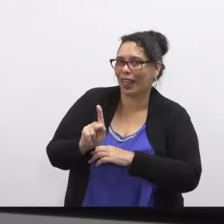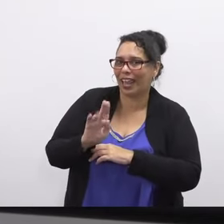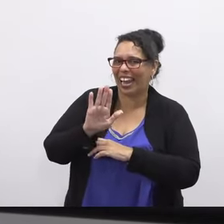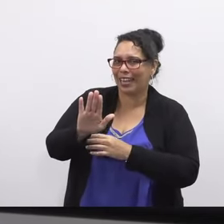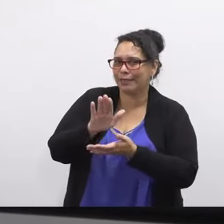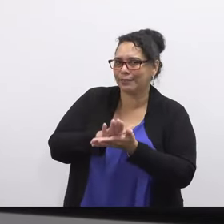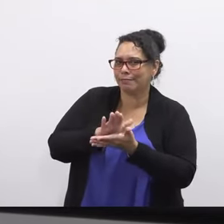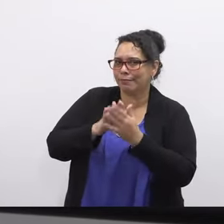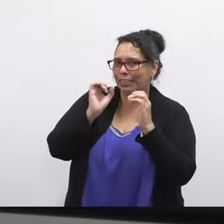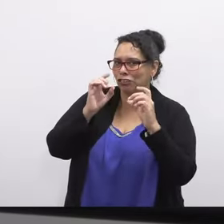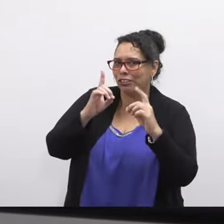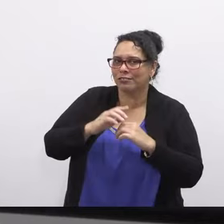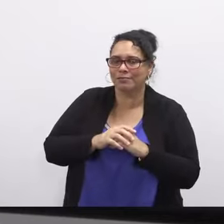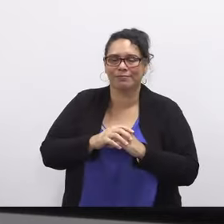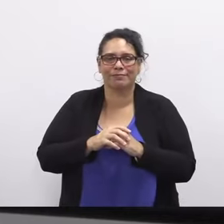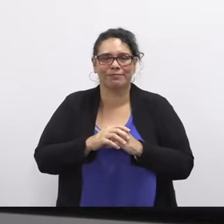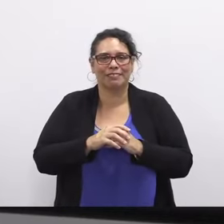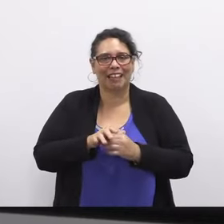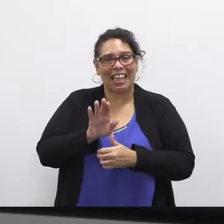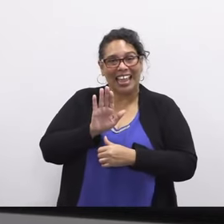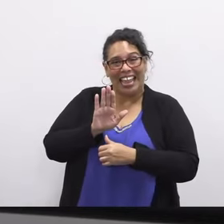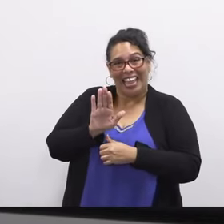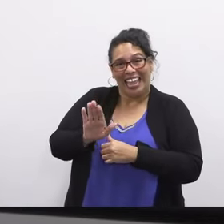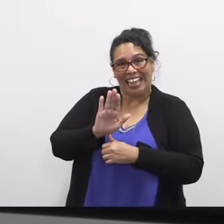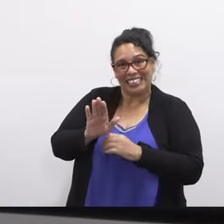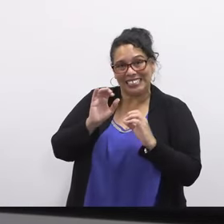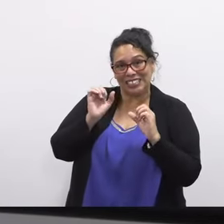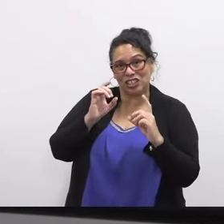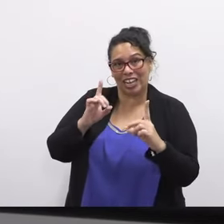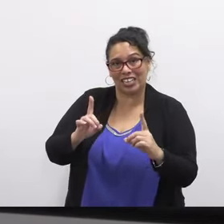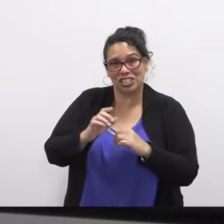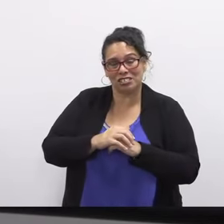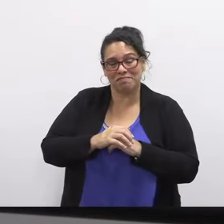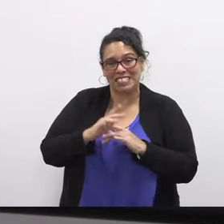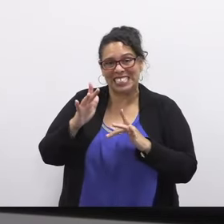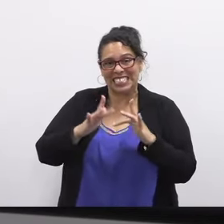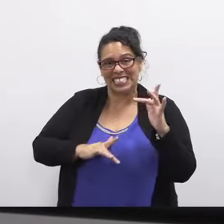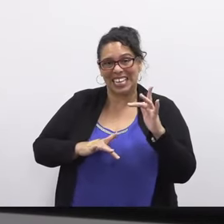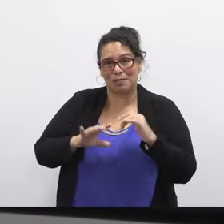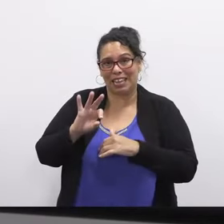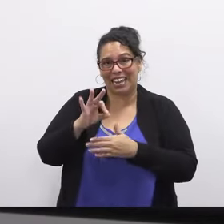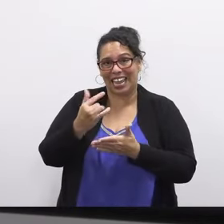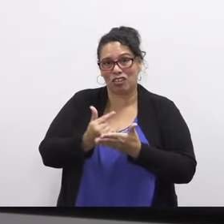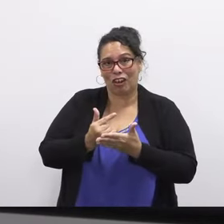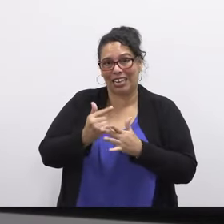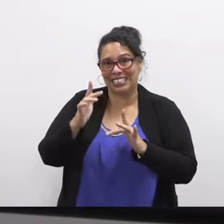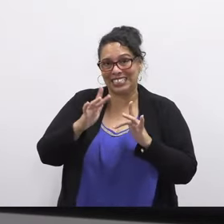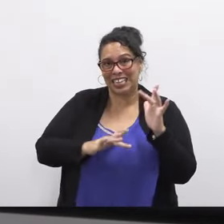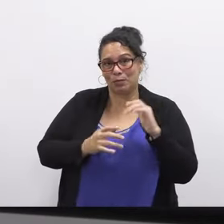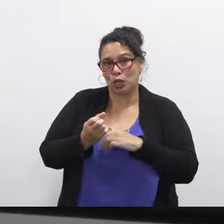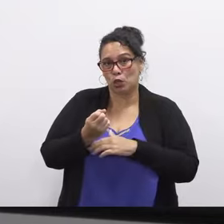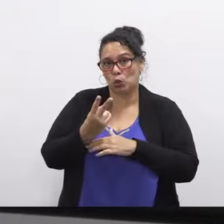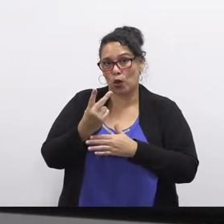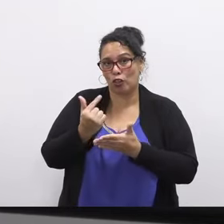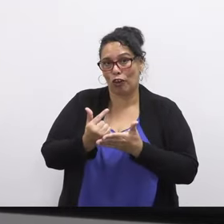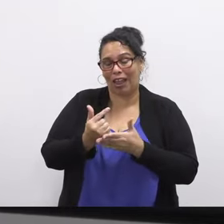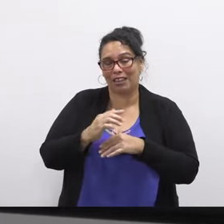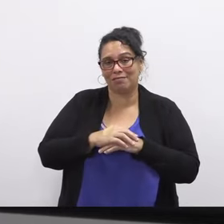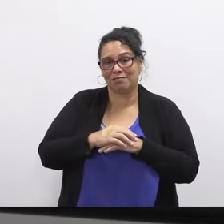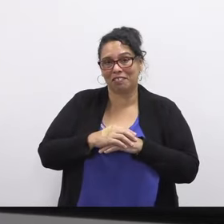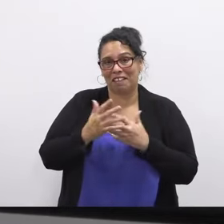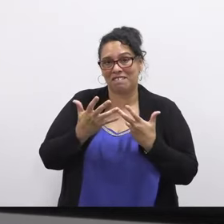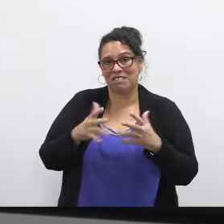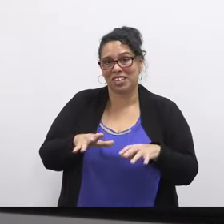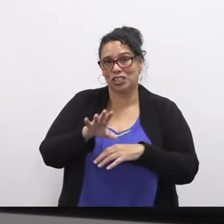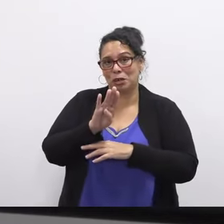but Dr. Martin Luther King skipped the ninth grade, he skipped the 12th grade, and had his bachelor's degree